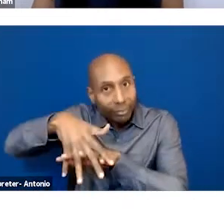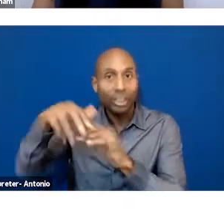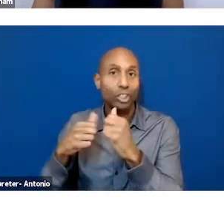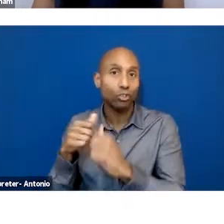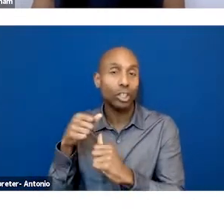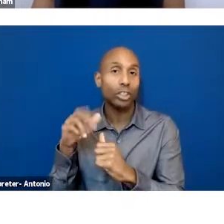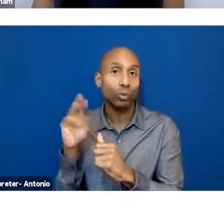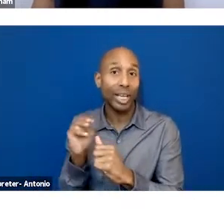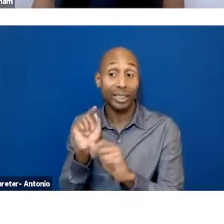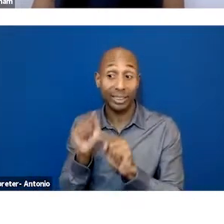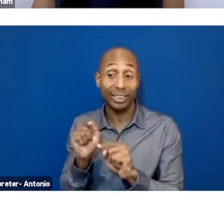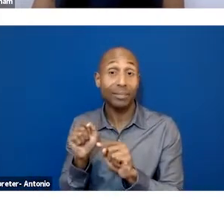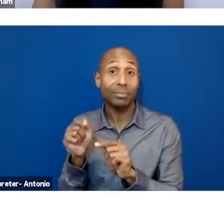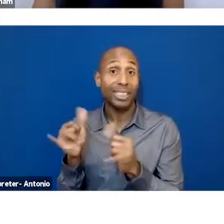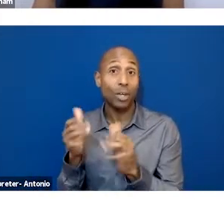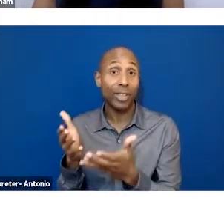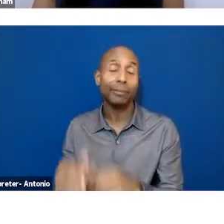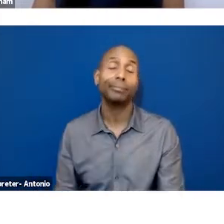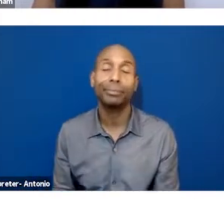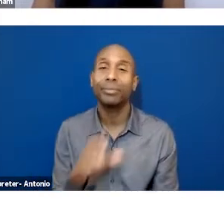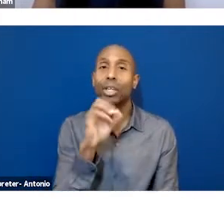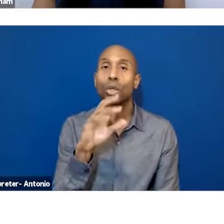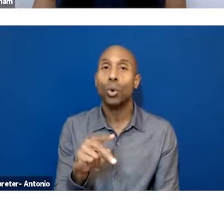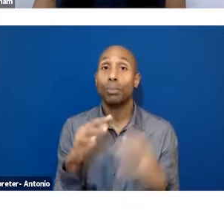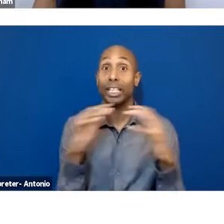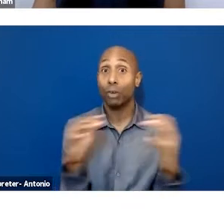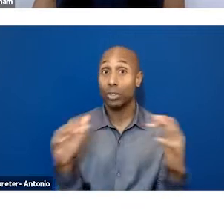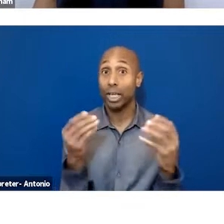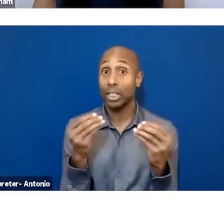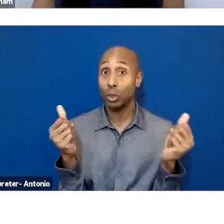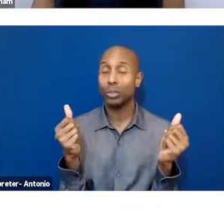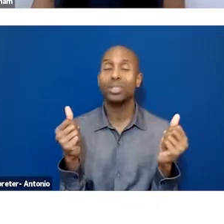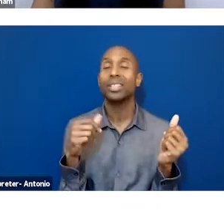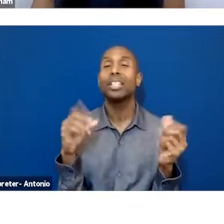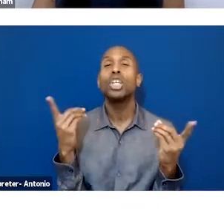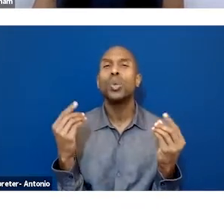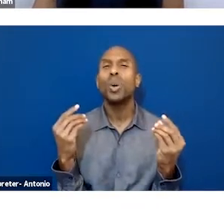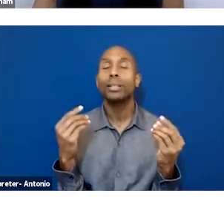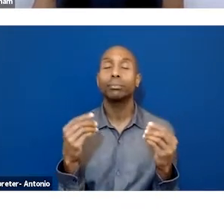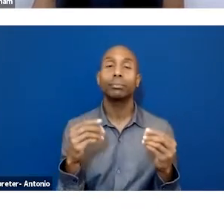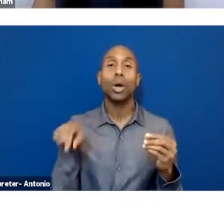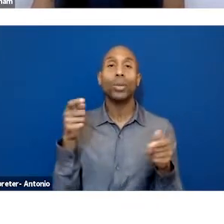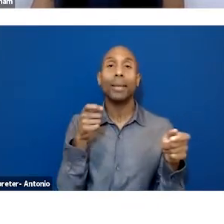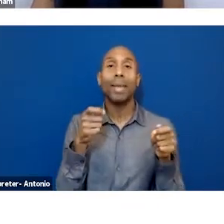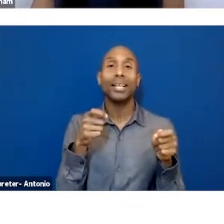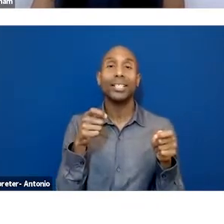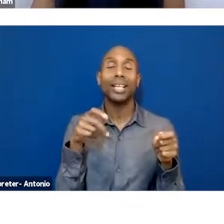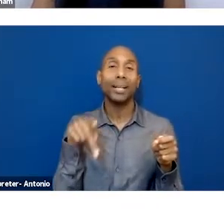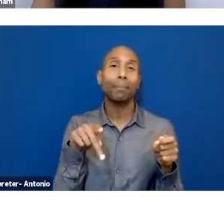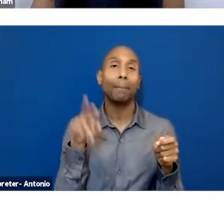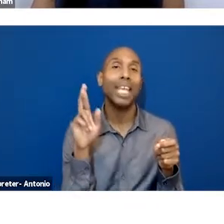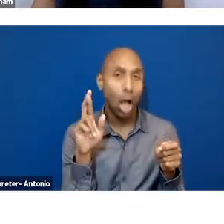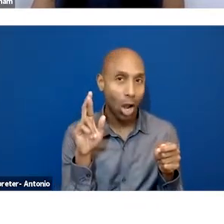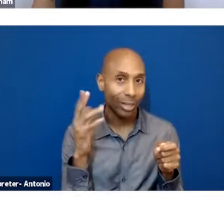relations. Corporate diversity solutions manage and contain a public relations problem. And because of